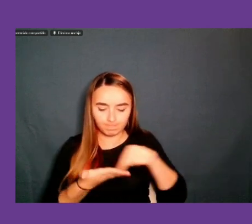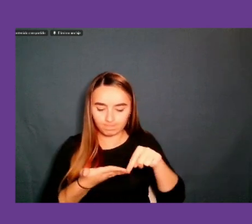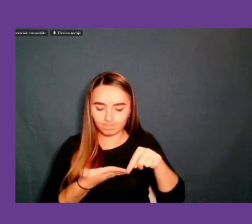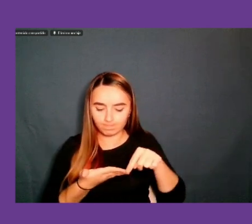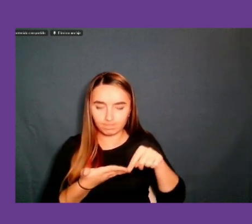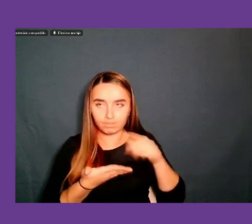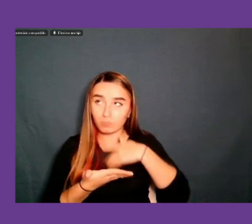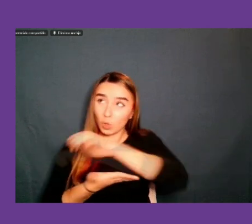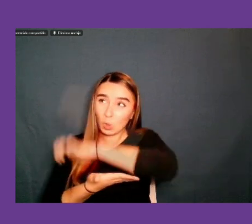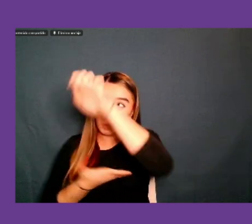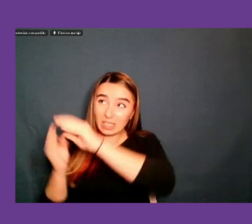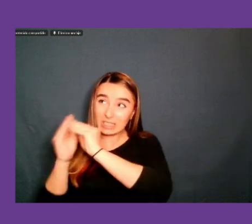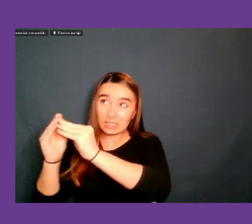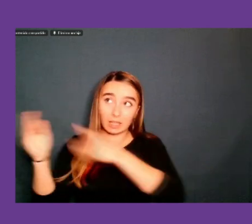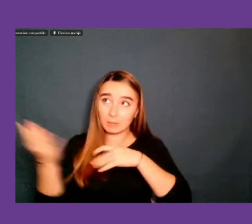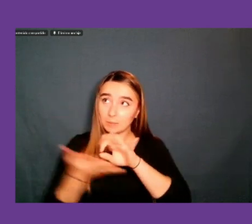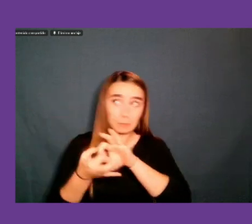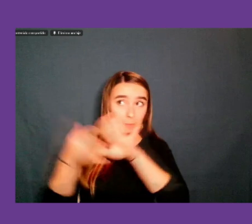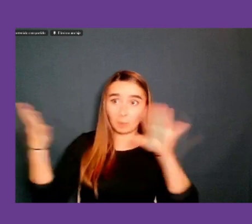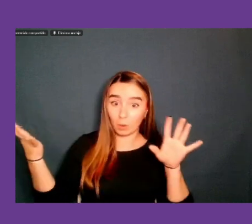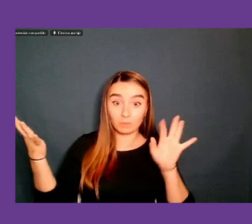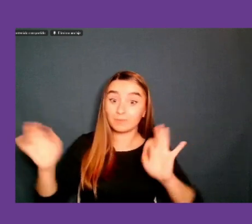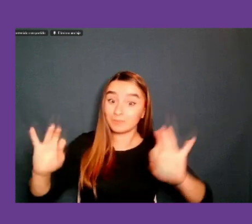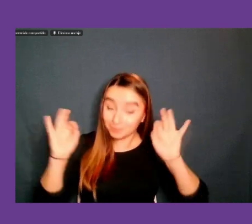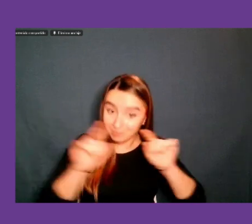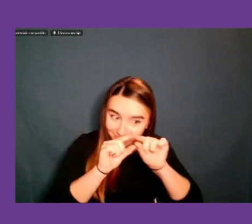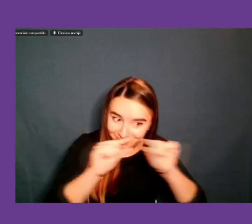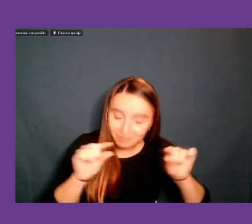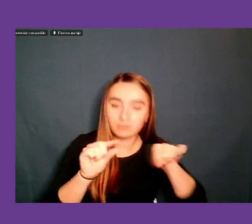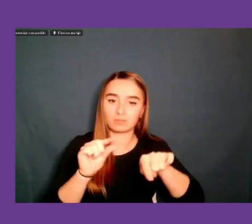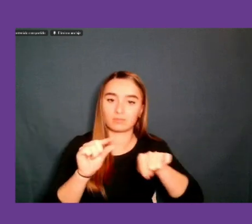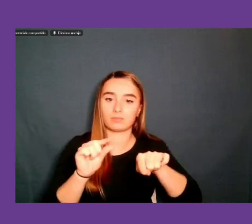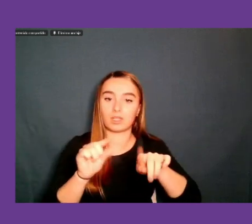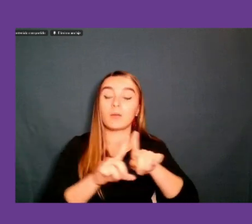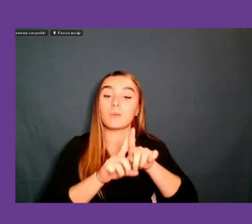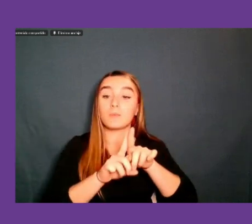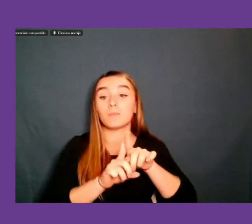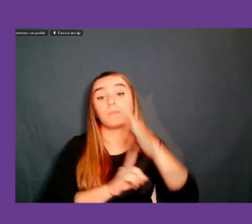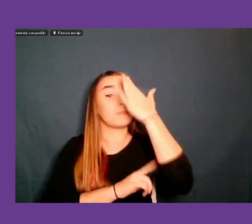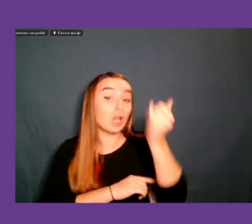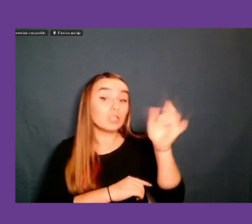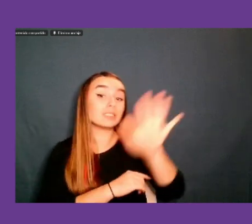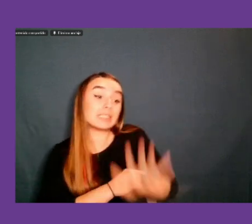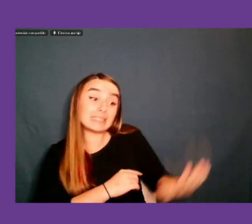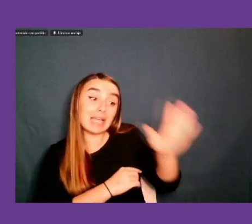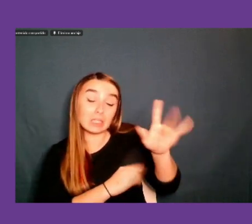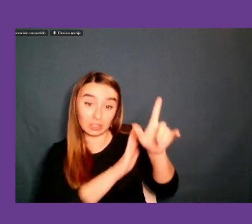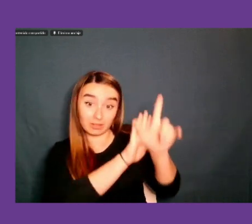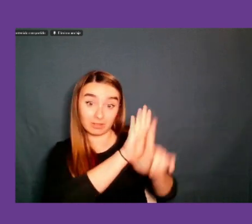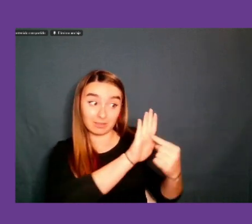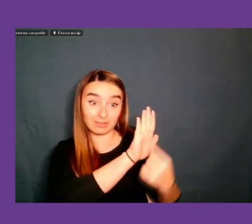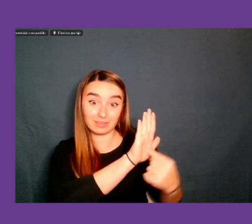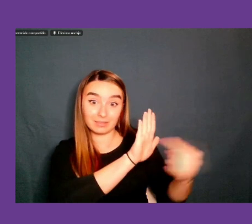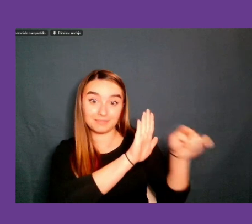European standard for those specific subclauses, but the national regulation, because the national regulation, the standard,